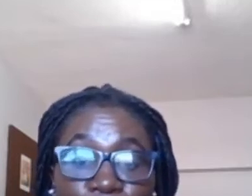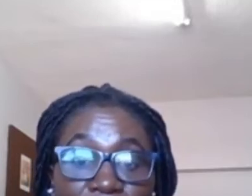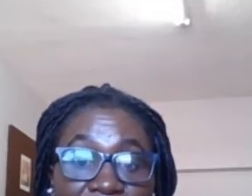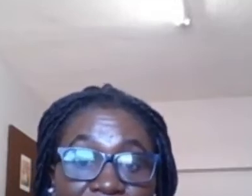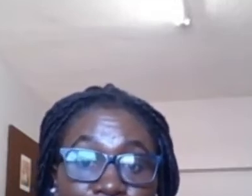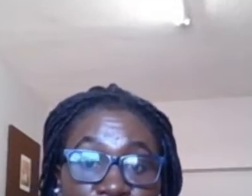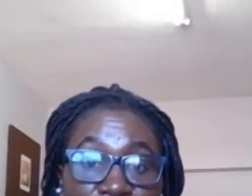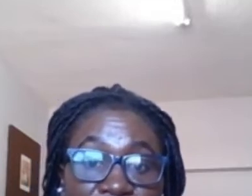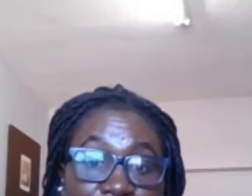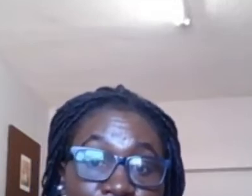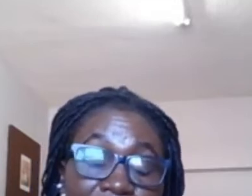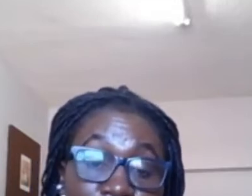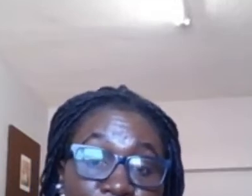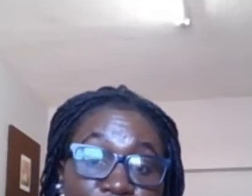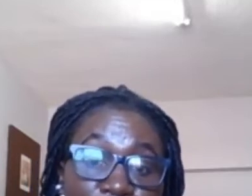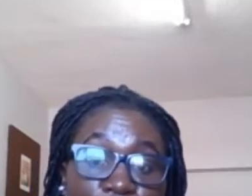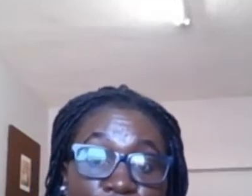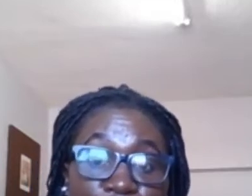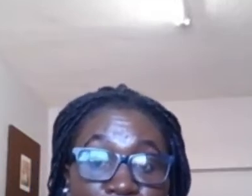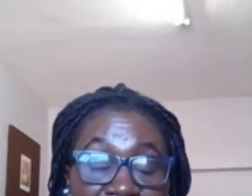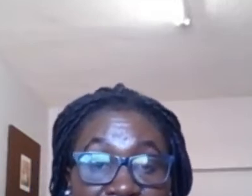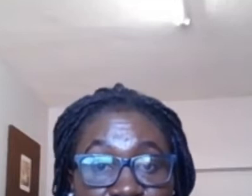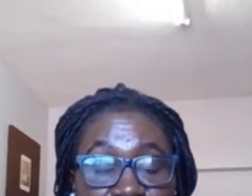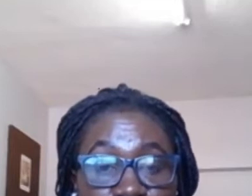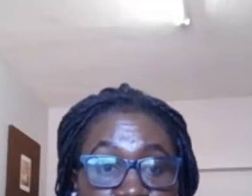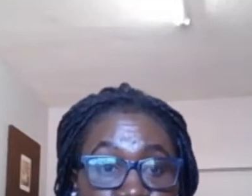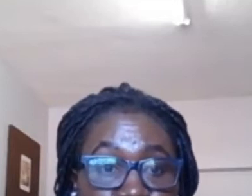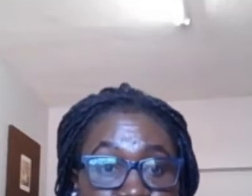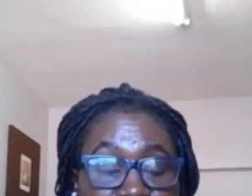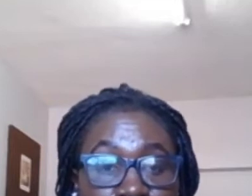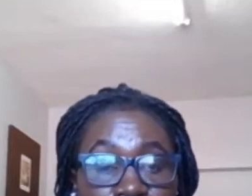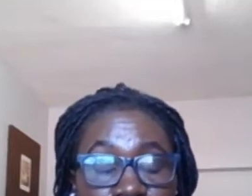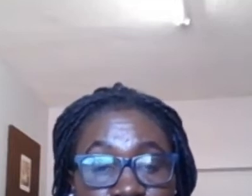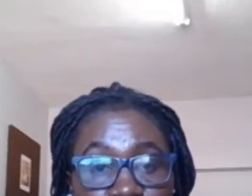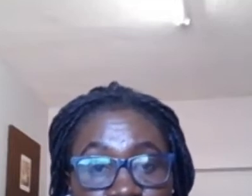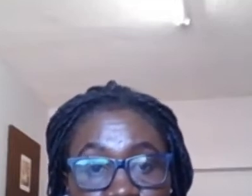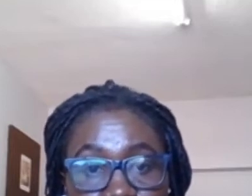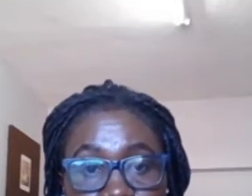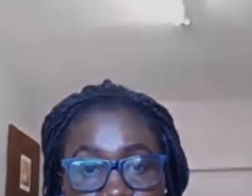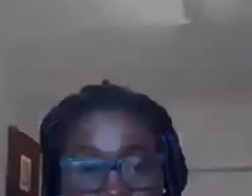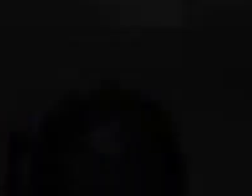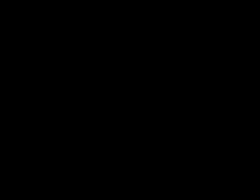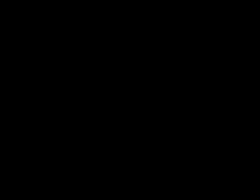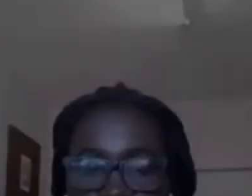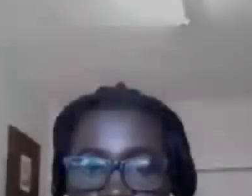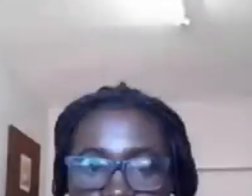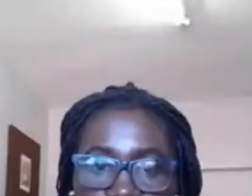the temporal and spatial separation of male and female groups.